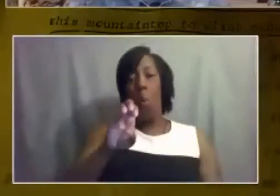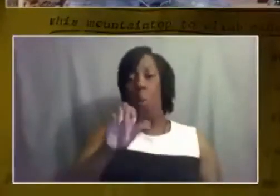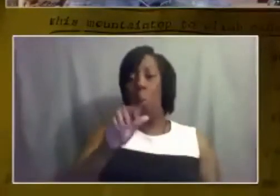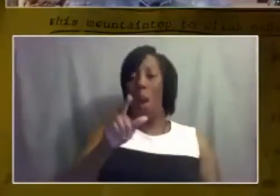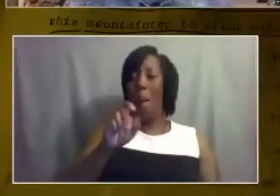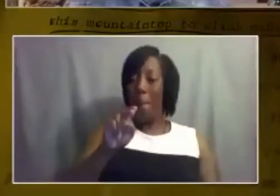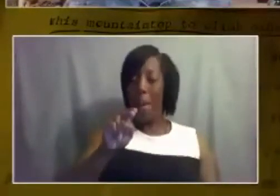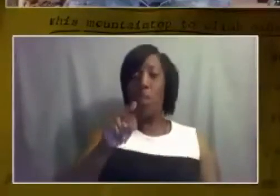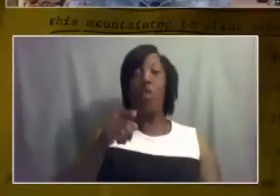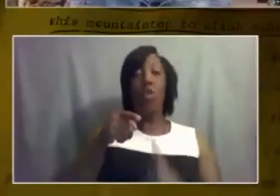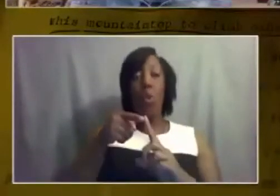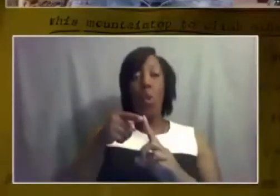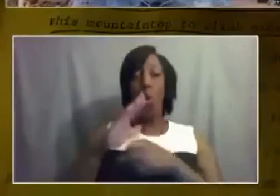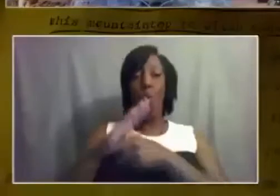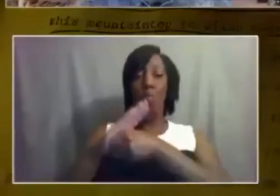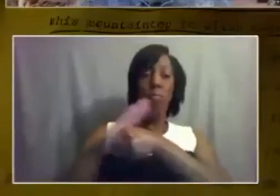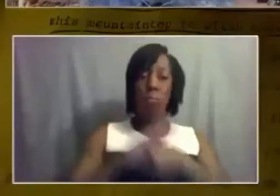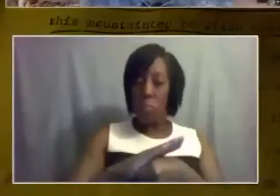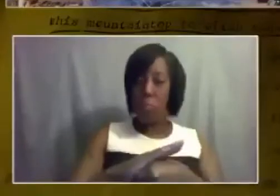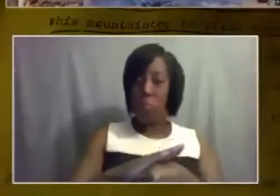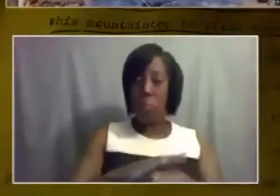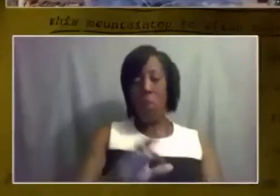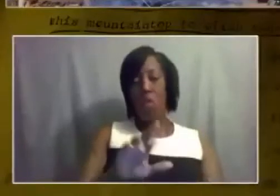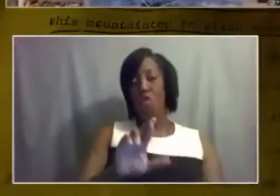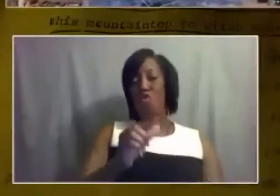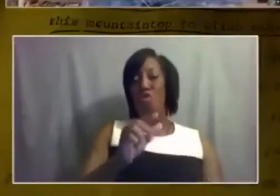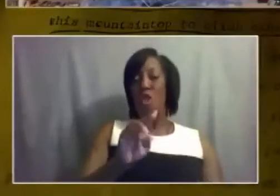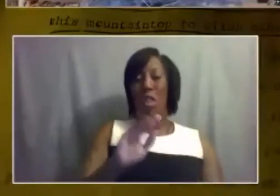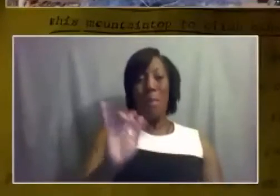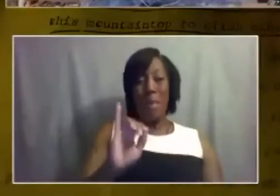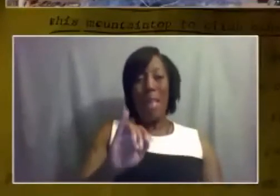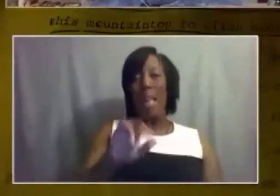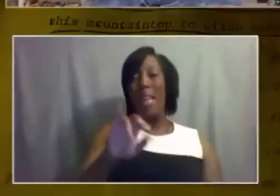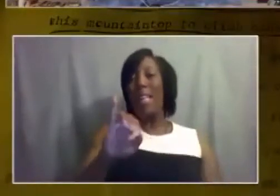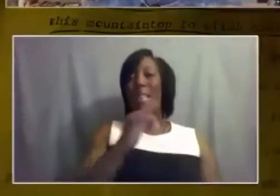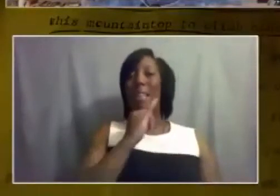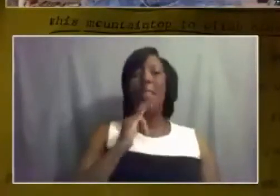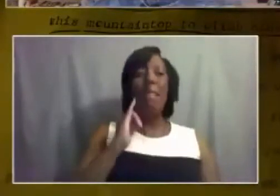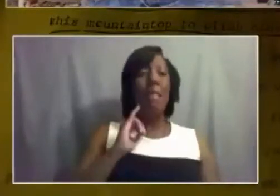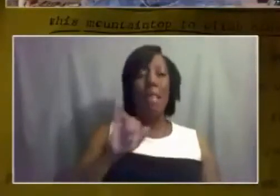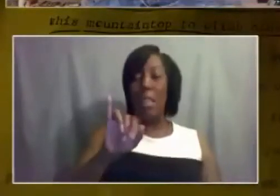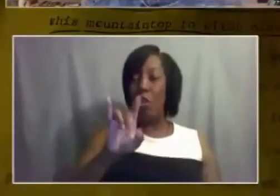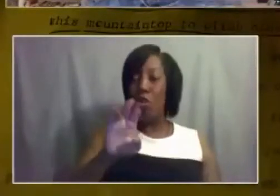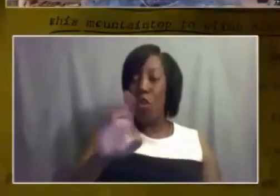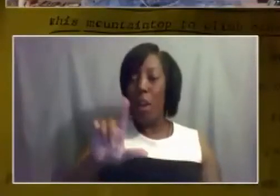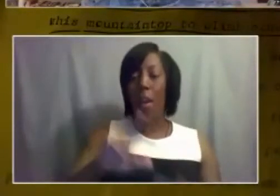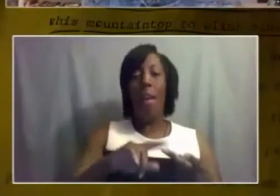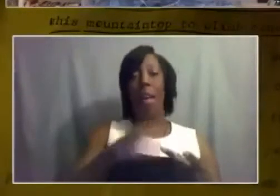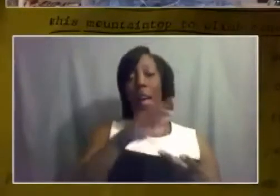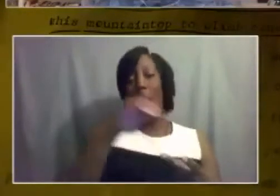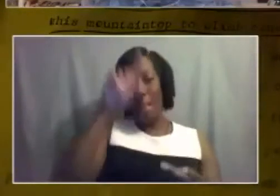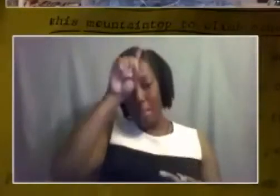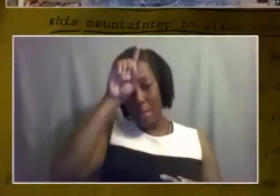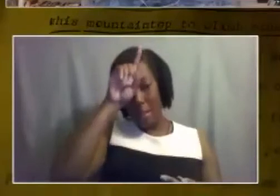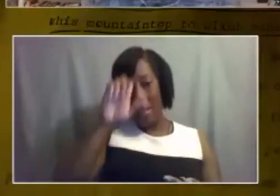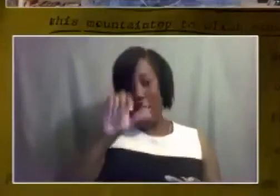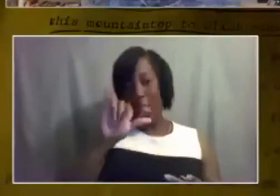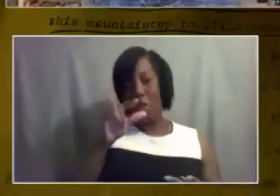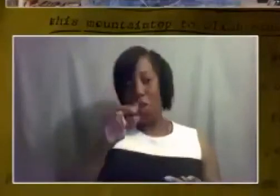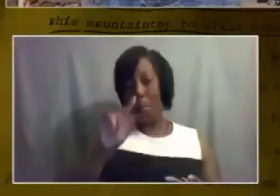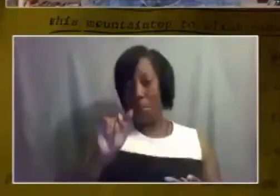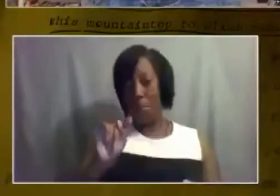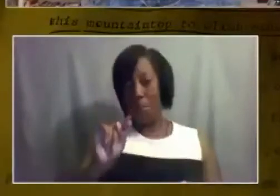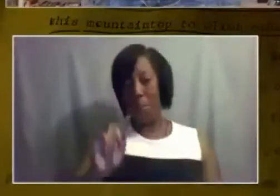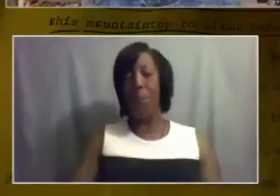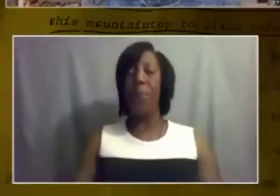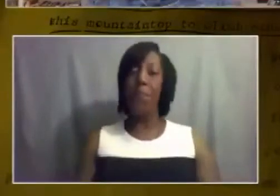Egypt. And that's why I think that the Green New Deal is so critical in terms of moving away from